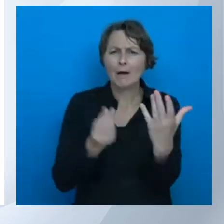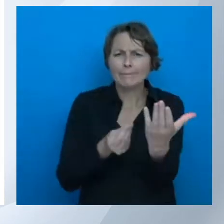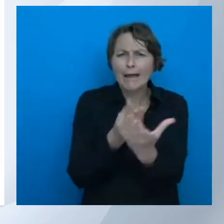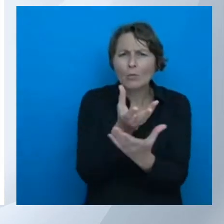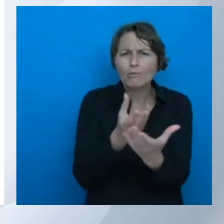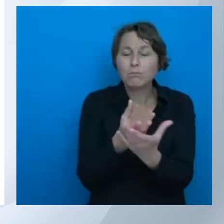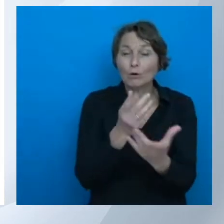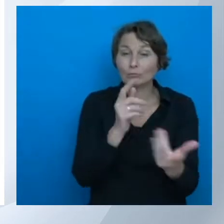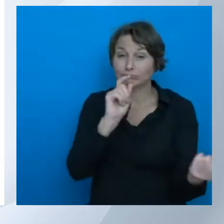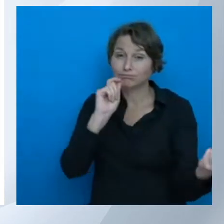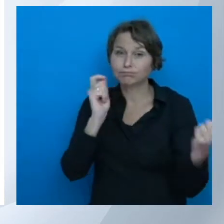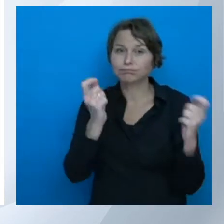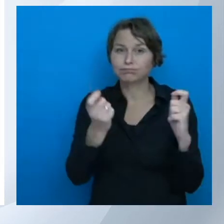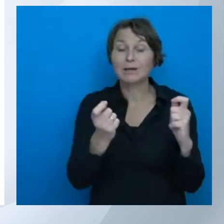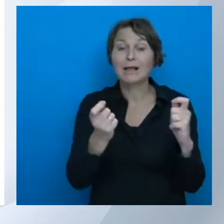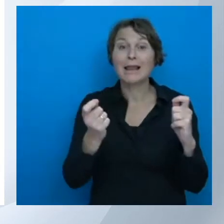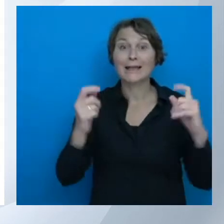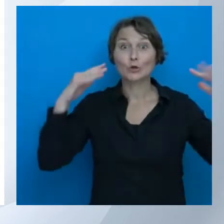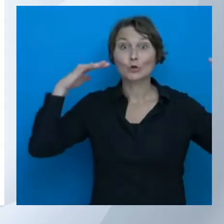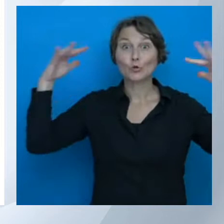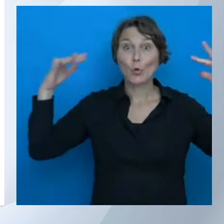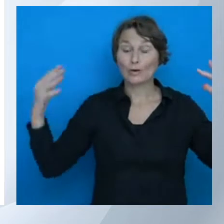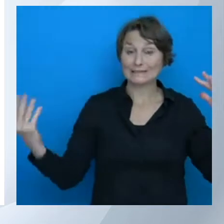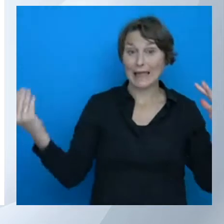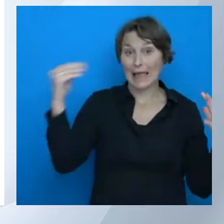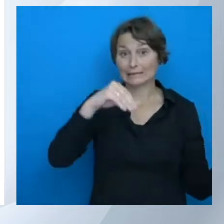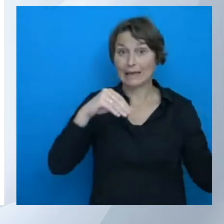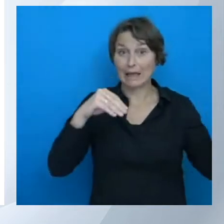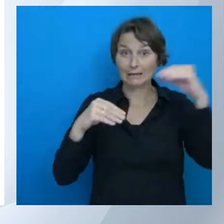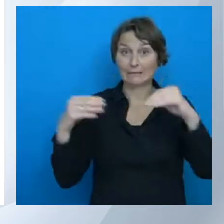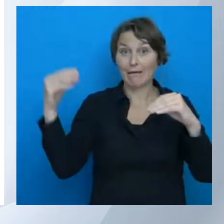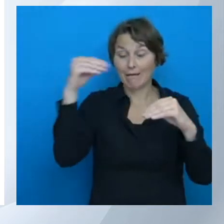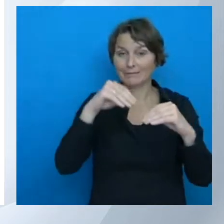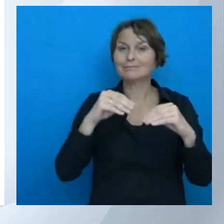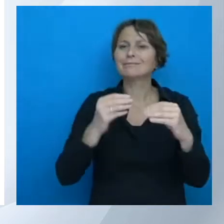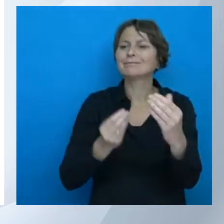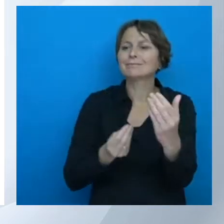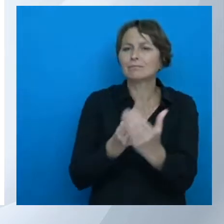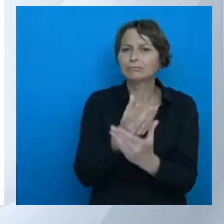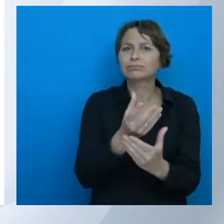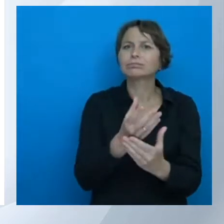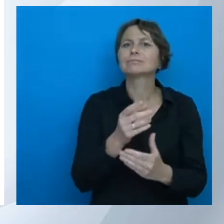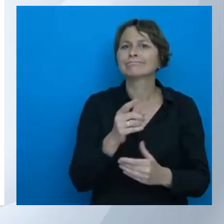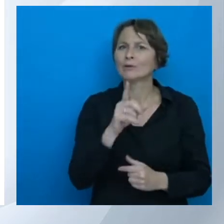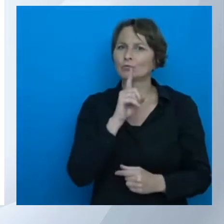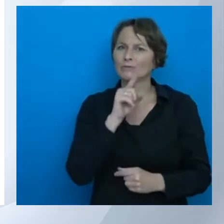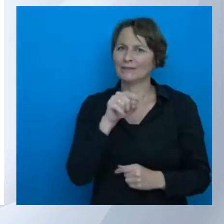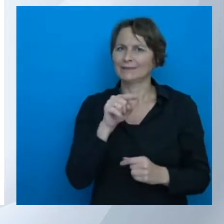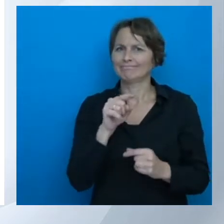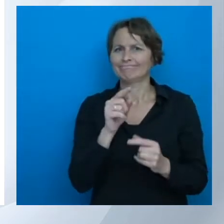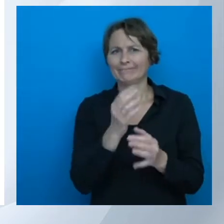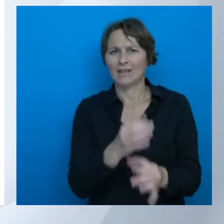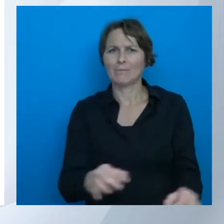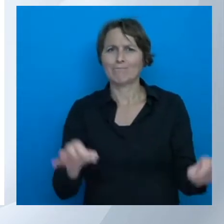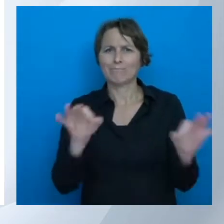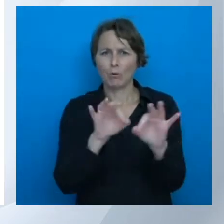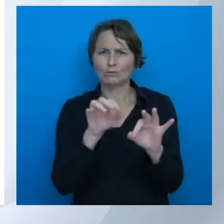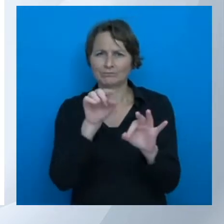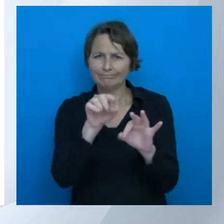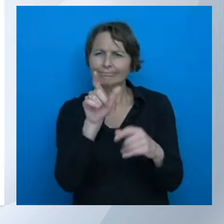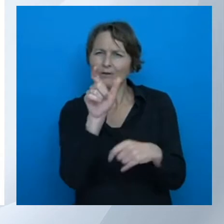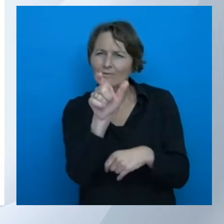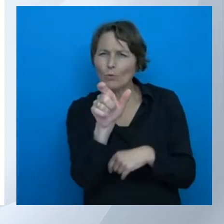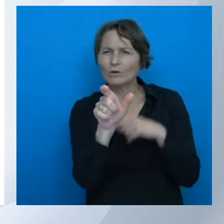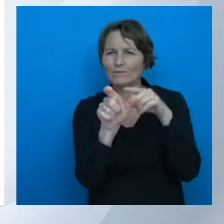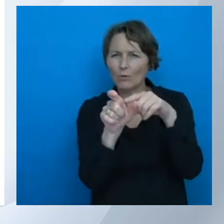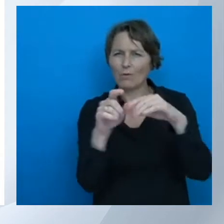of noise affects the output, then it is an important word for that layer. If it doesn't affect the word, then